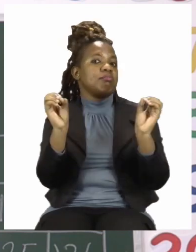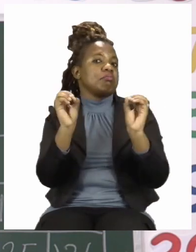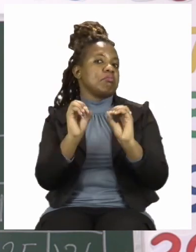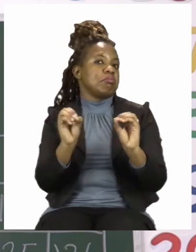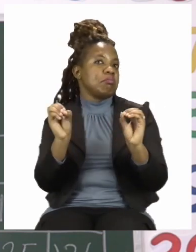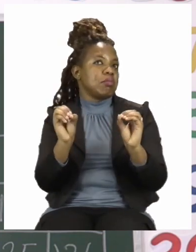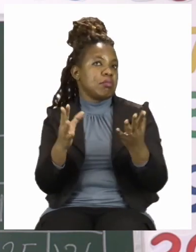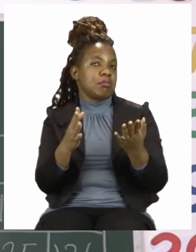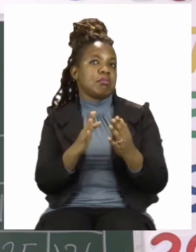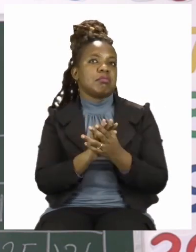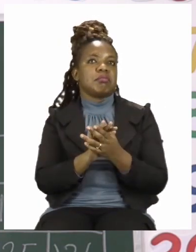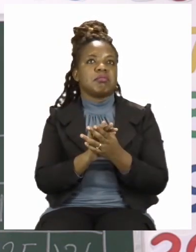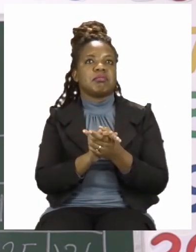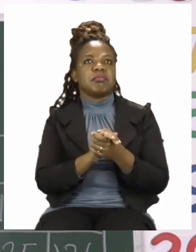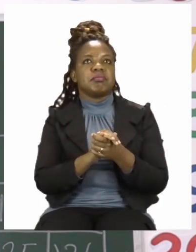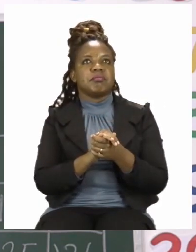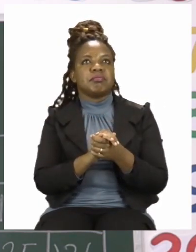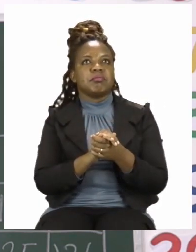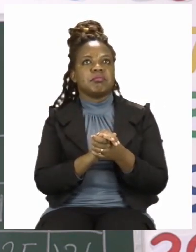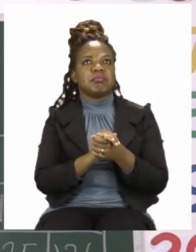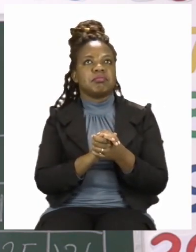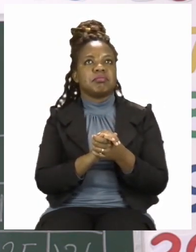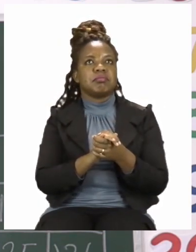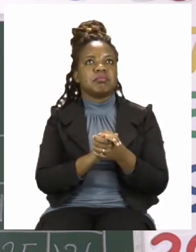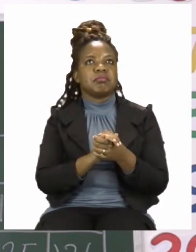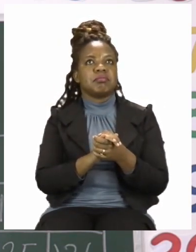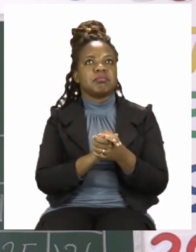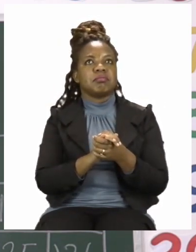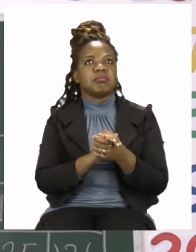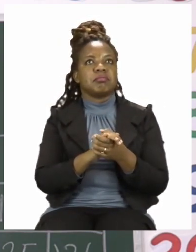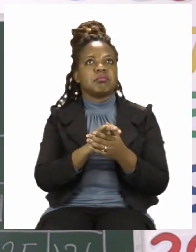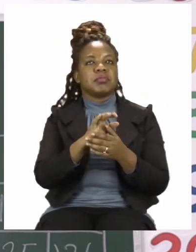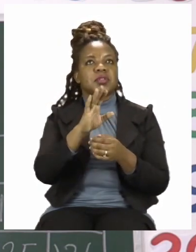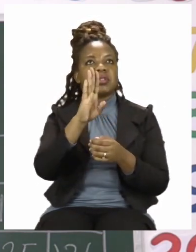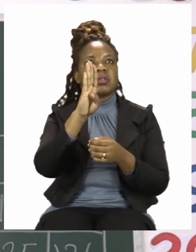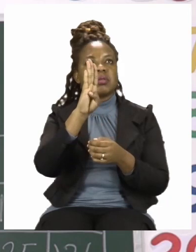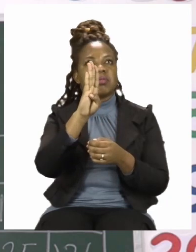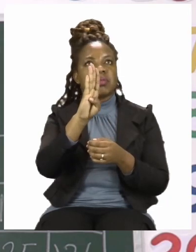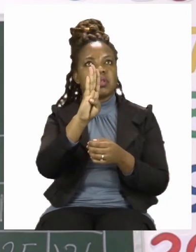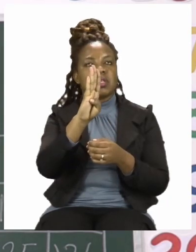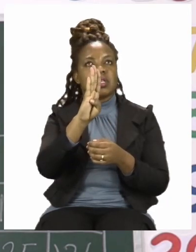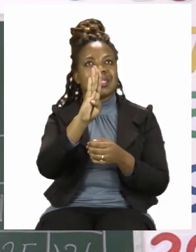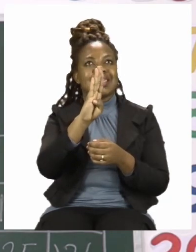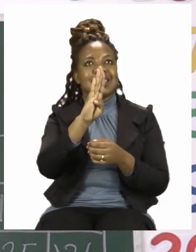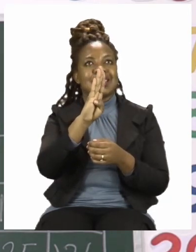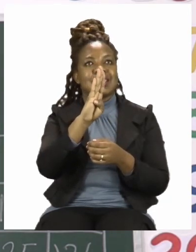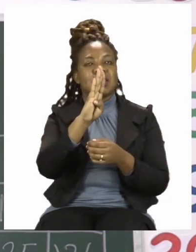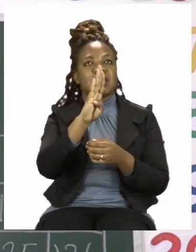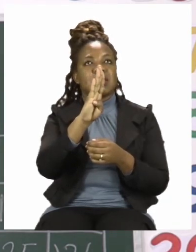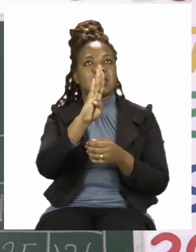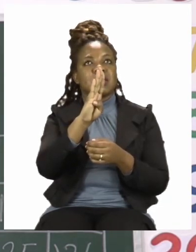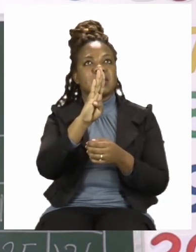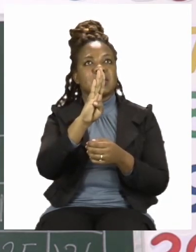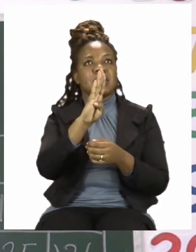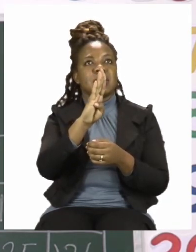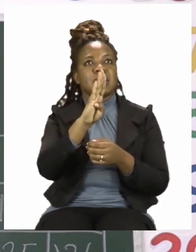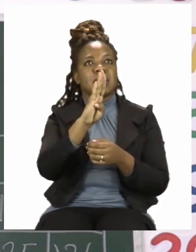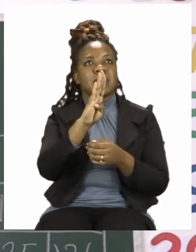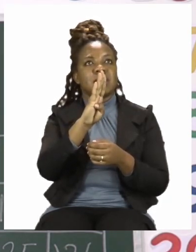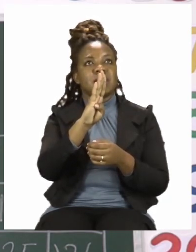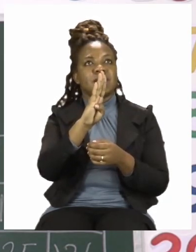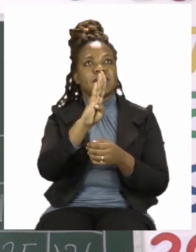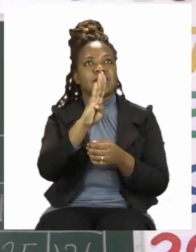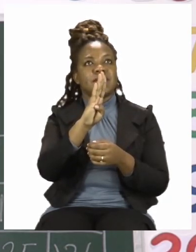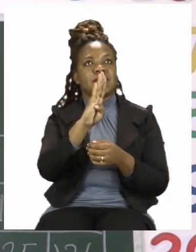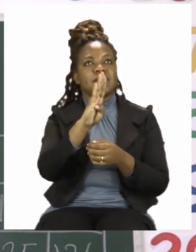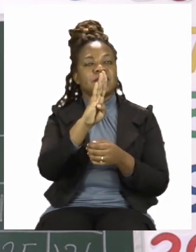each of the numbers, B has its own 10 Namibian dollars, C, D,